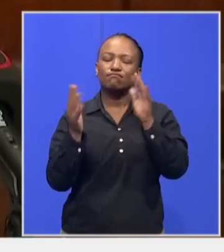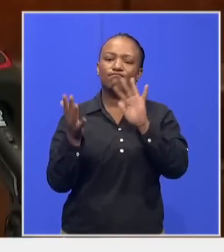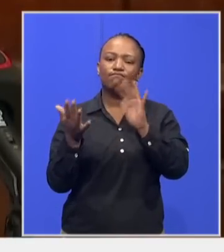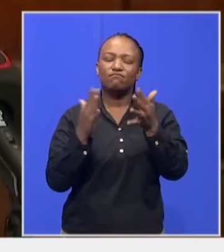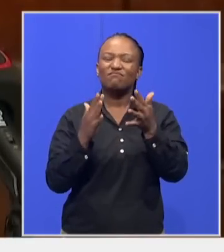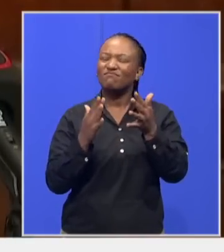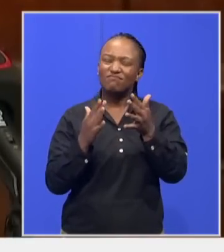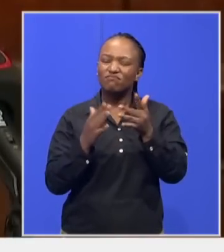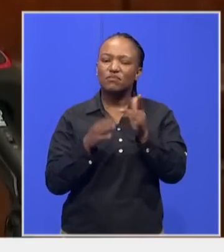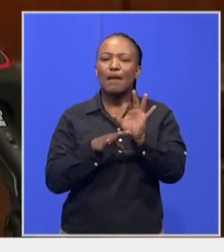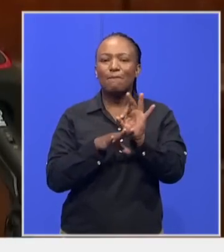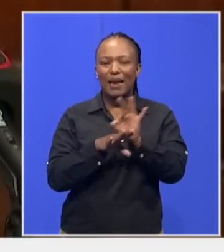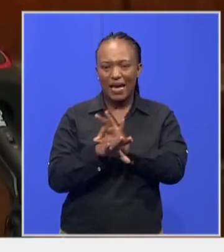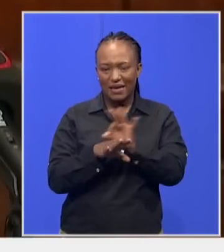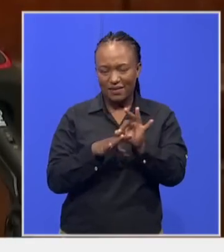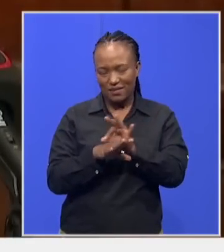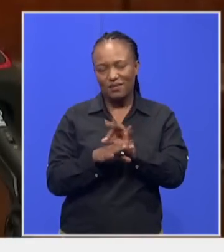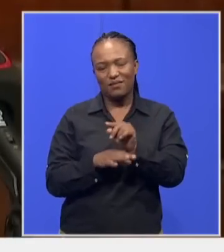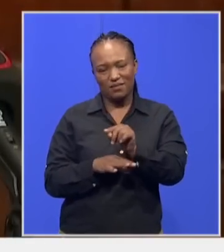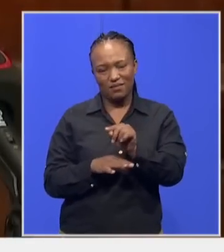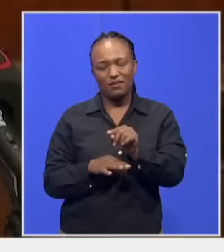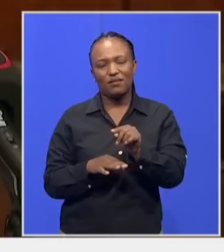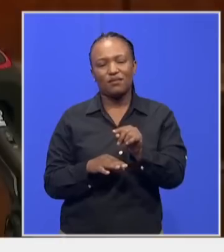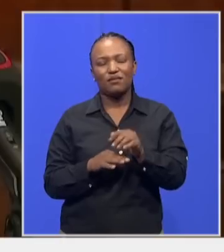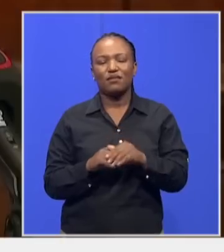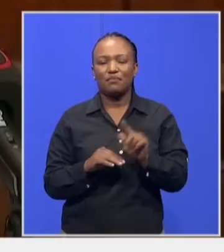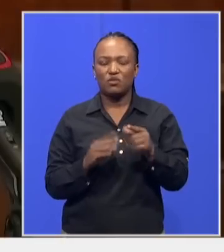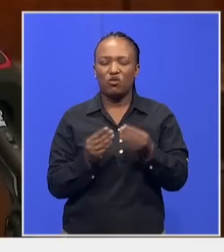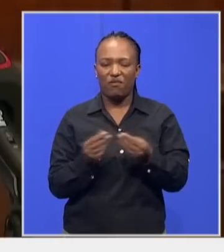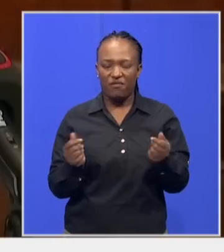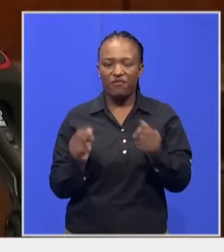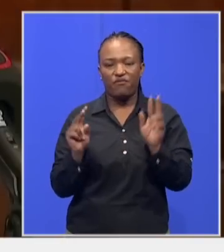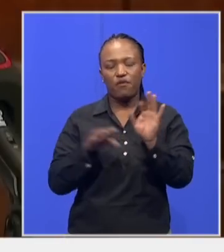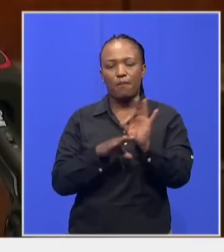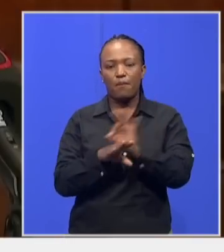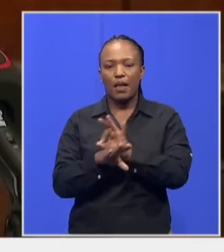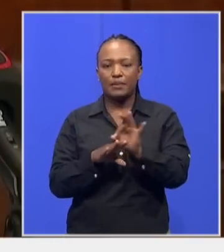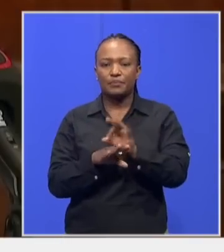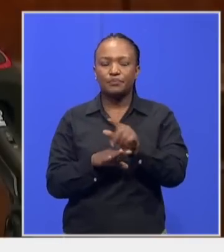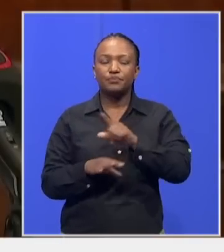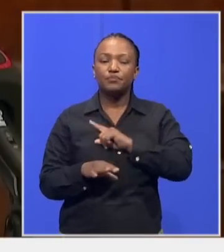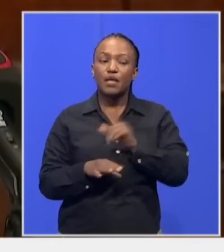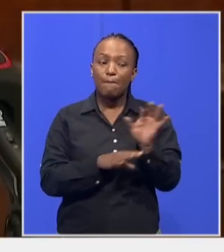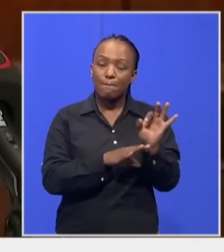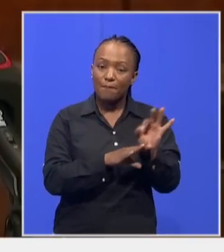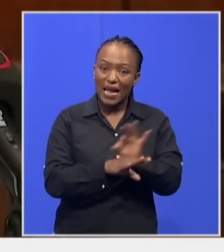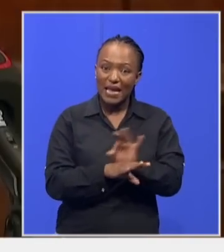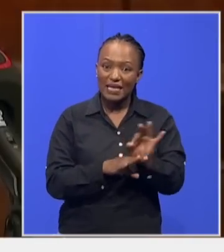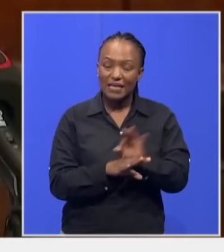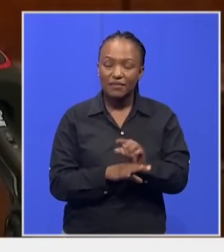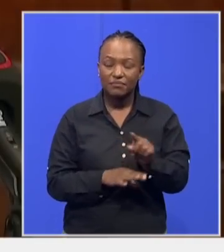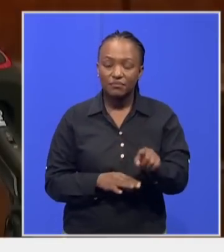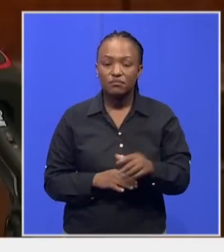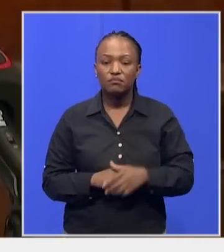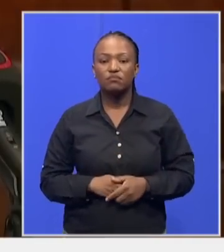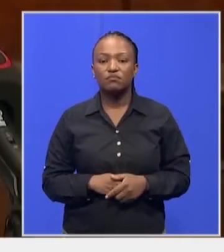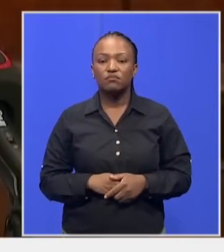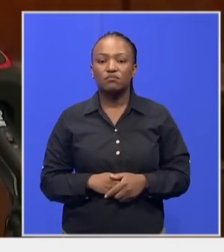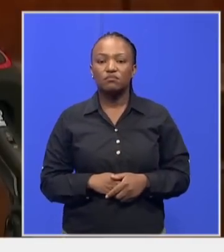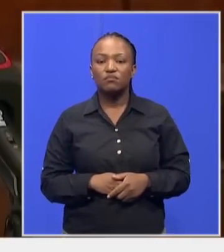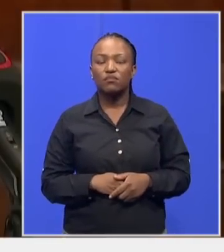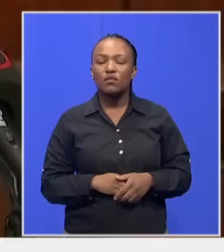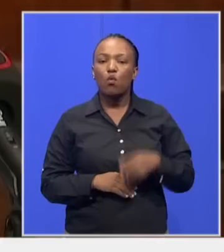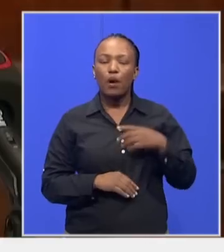issue. But the next question that has to be asked is that planning also is undermined by